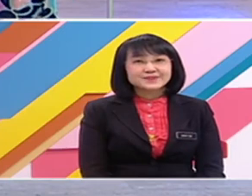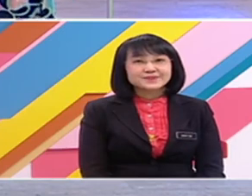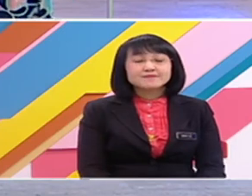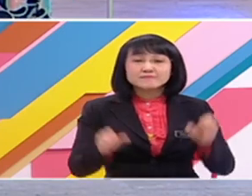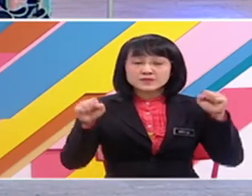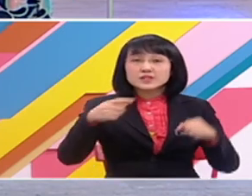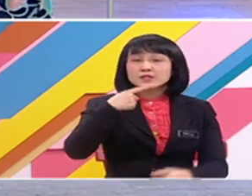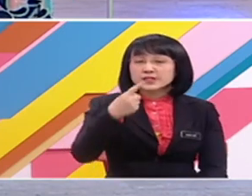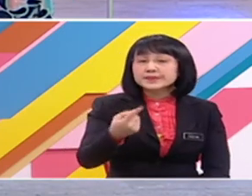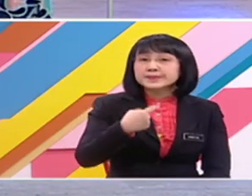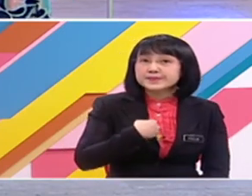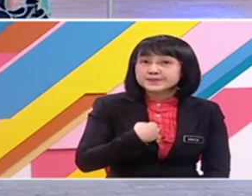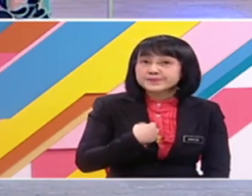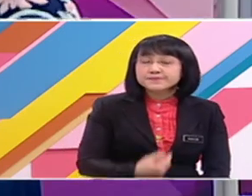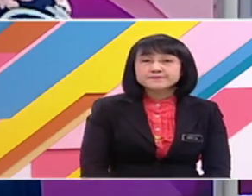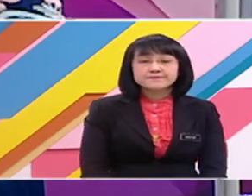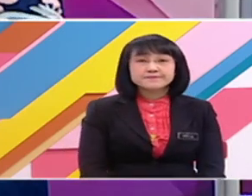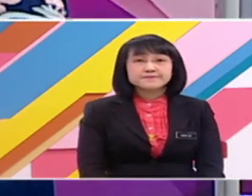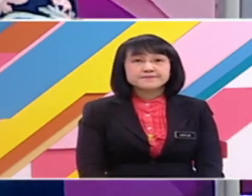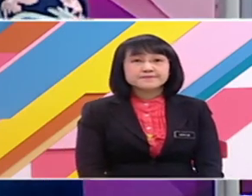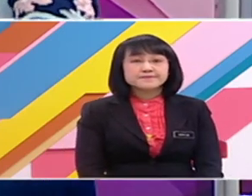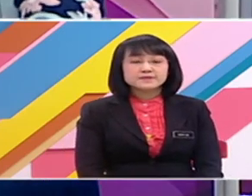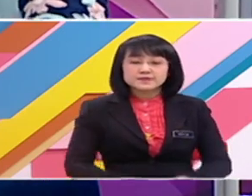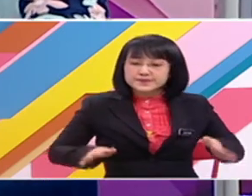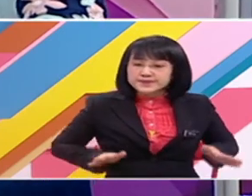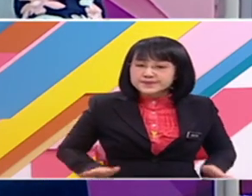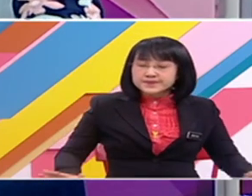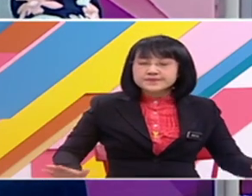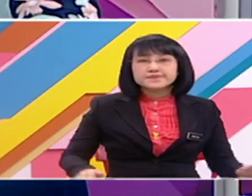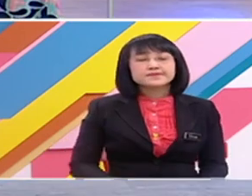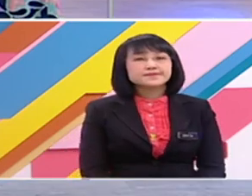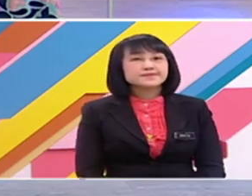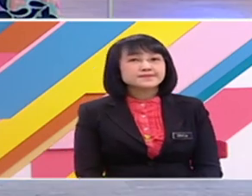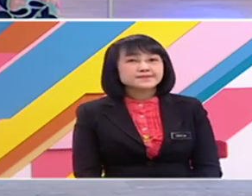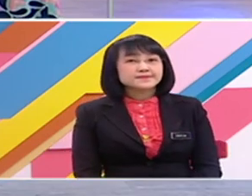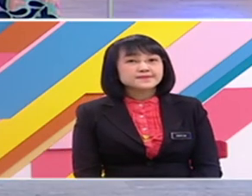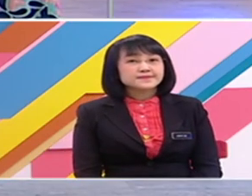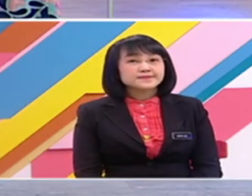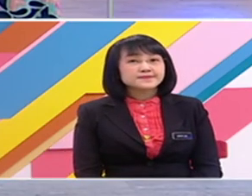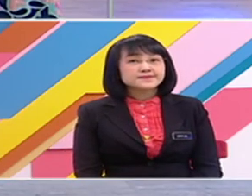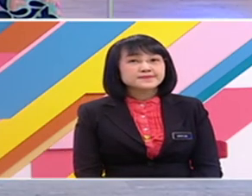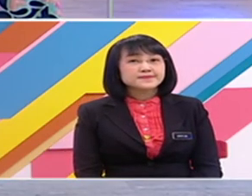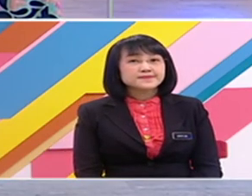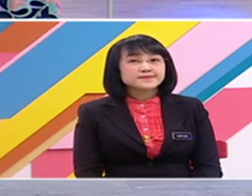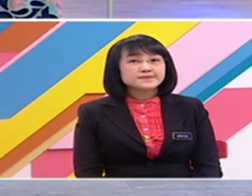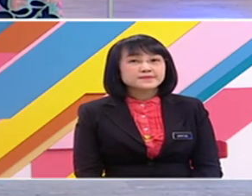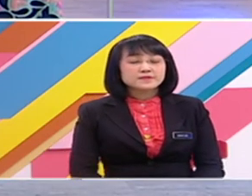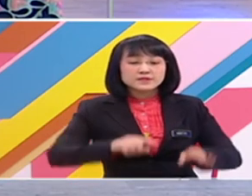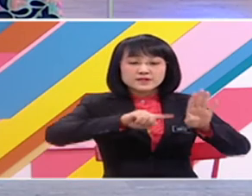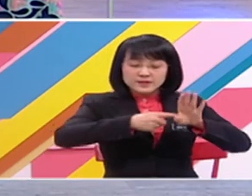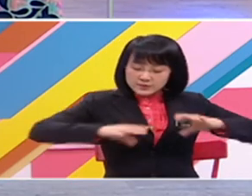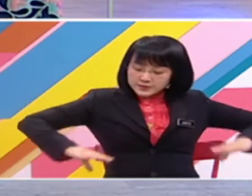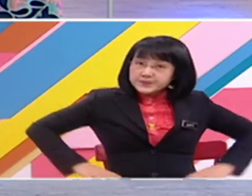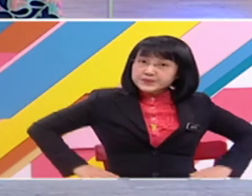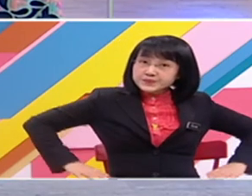you tell me the features of skirt? The features of a skirt. It is starting from the waist and